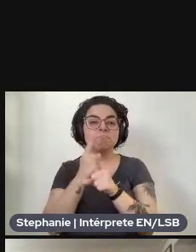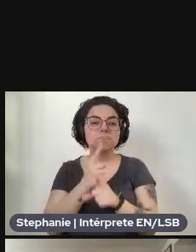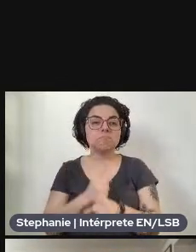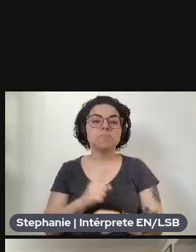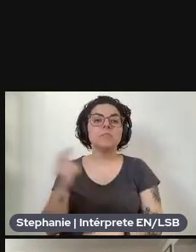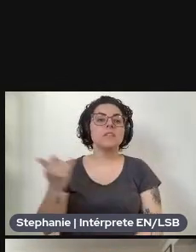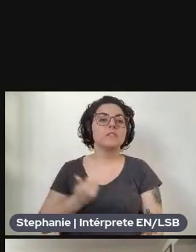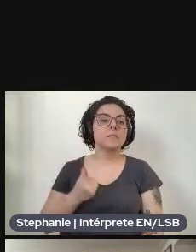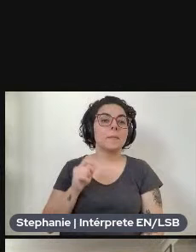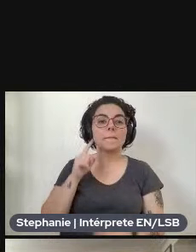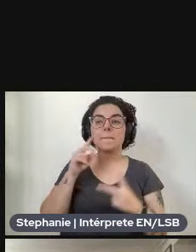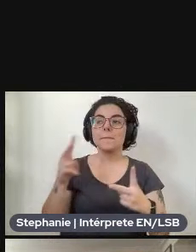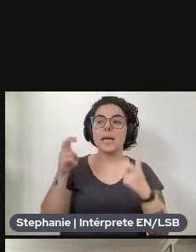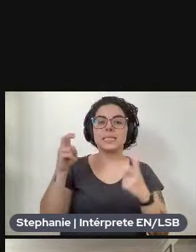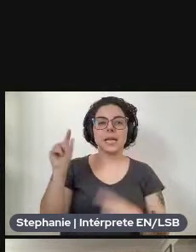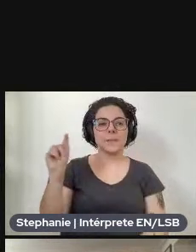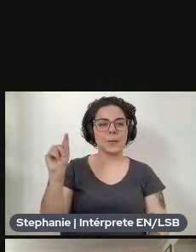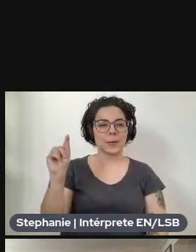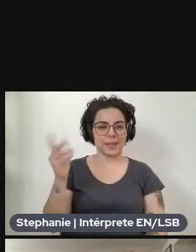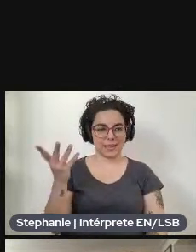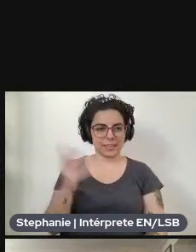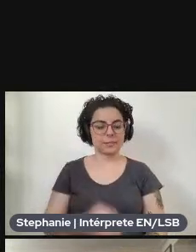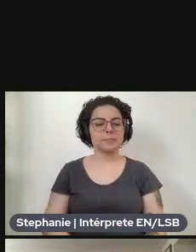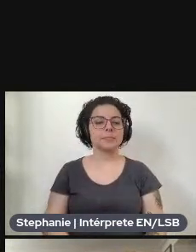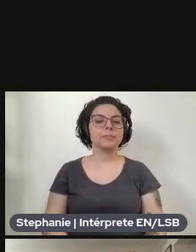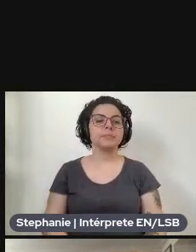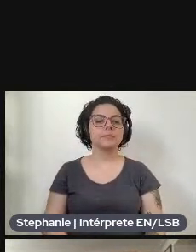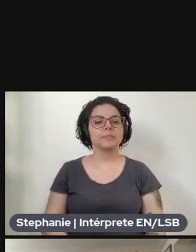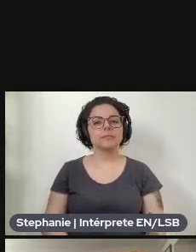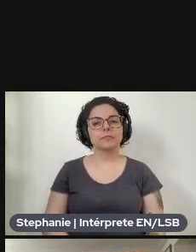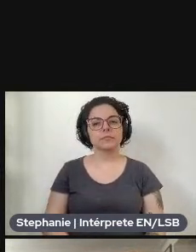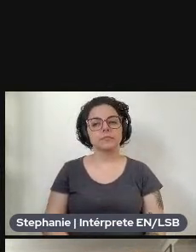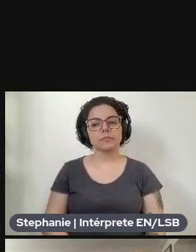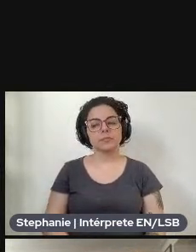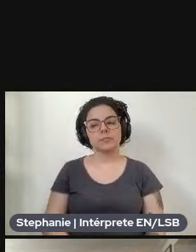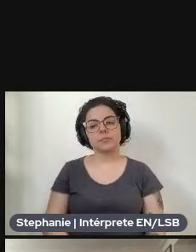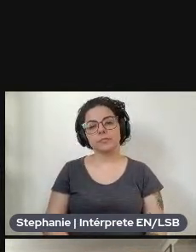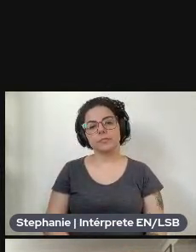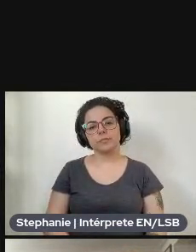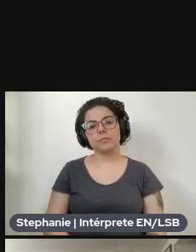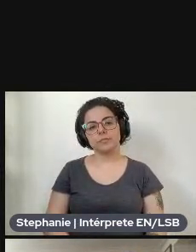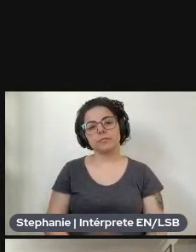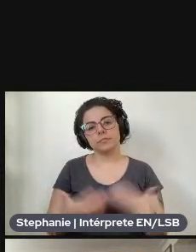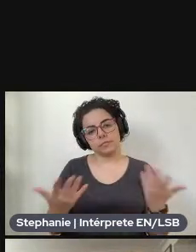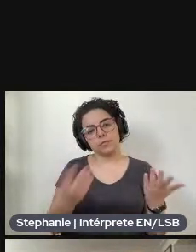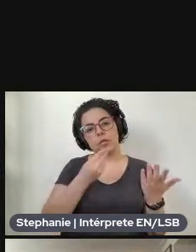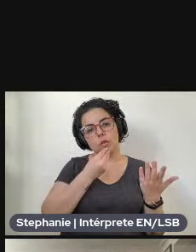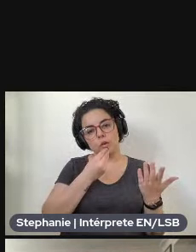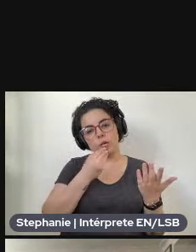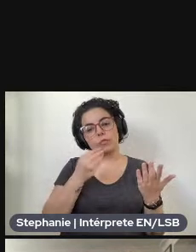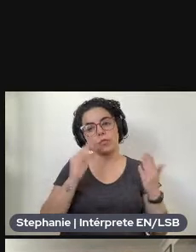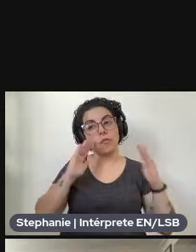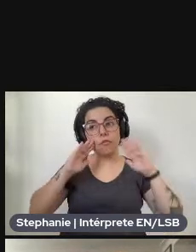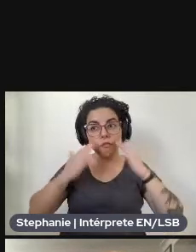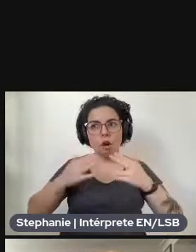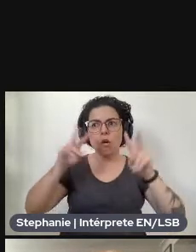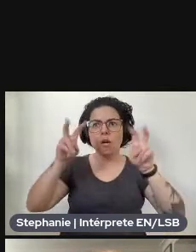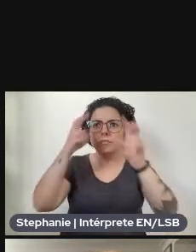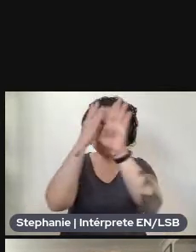E, obviamente, que o nosso horizonte, digamos assim, de problematização é a questão da coesão lexical,